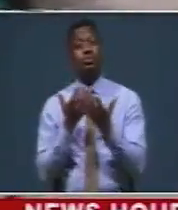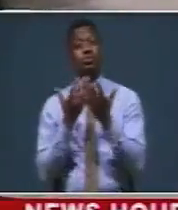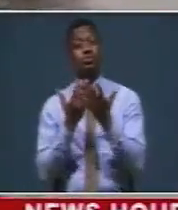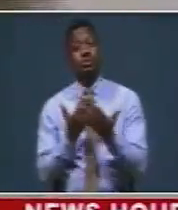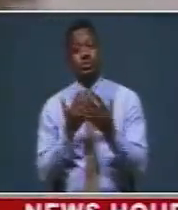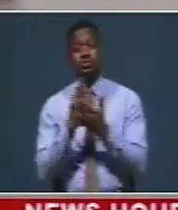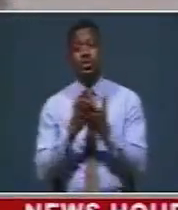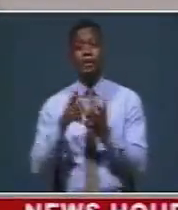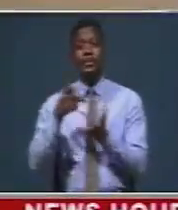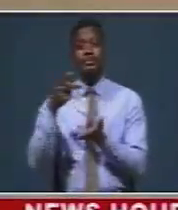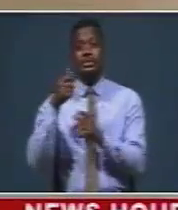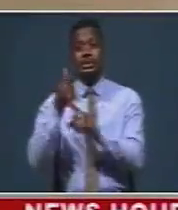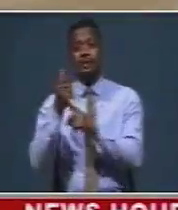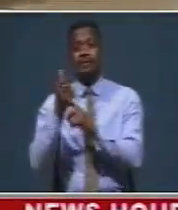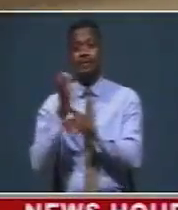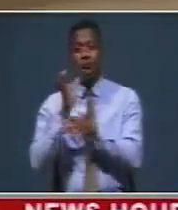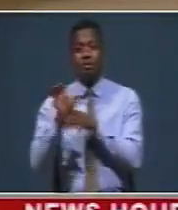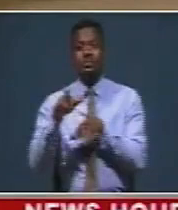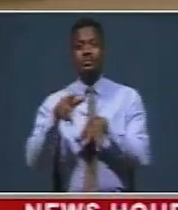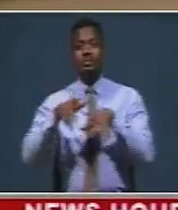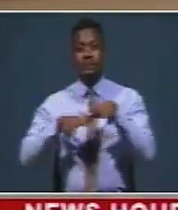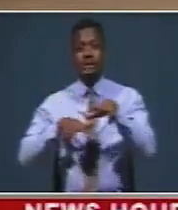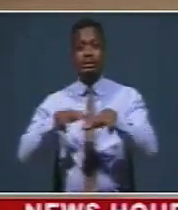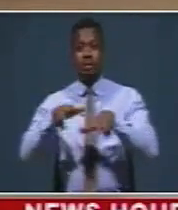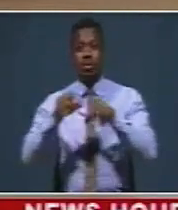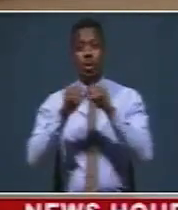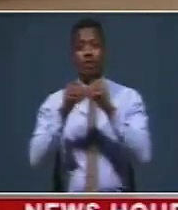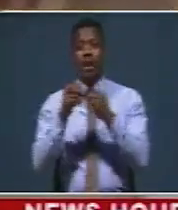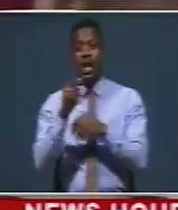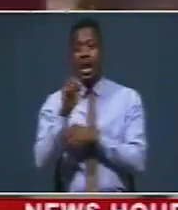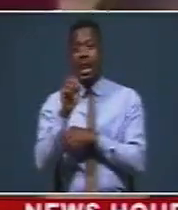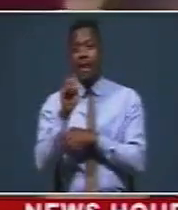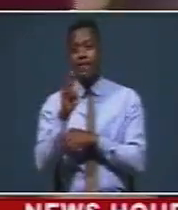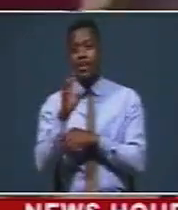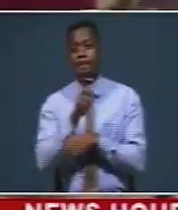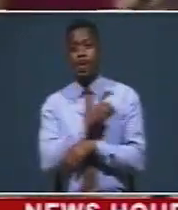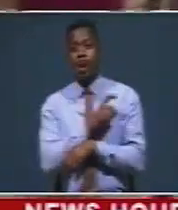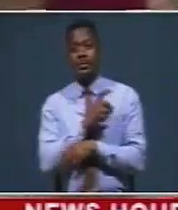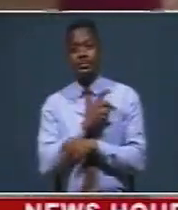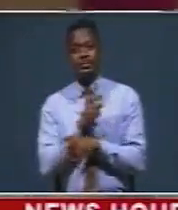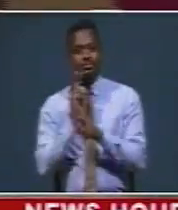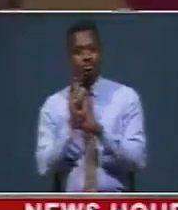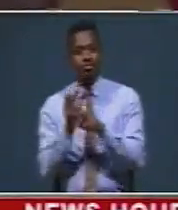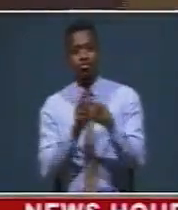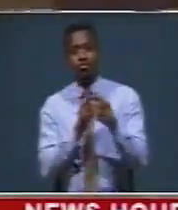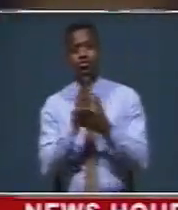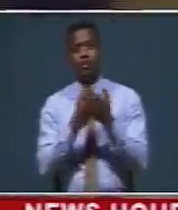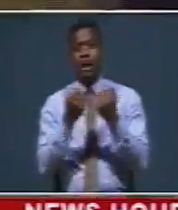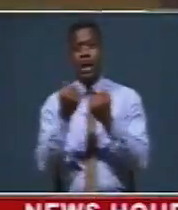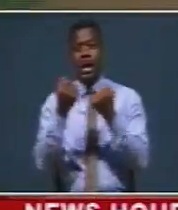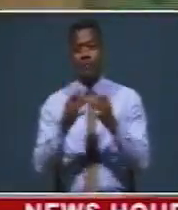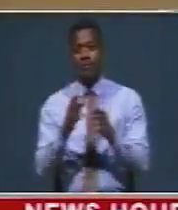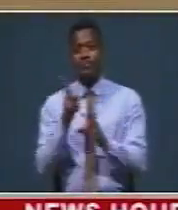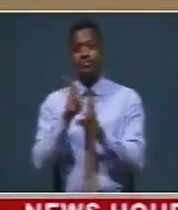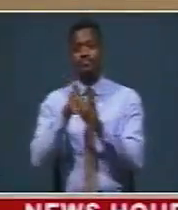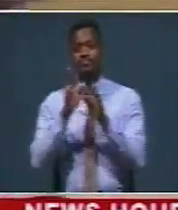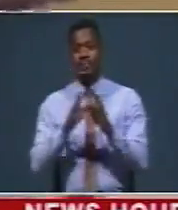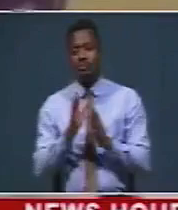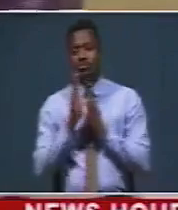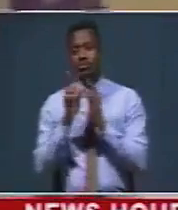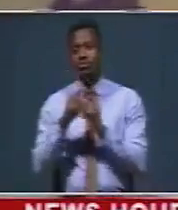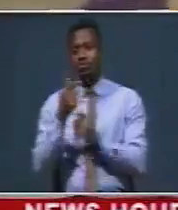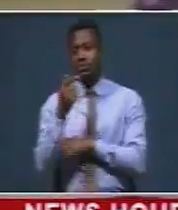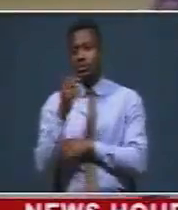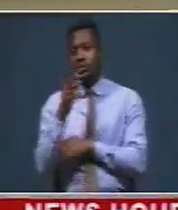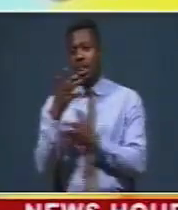Some passengers tried to cross over, while officials from NADMO and the police looked on. Some drivers and passengers spoke to